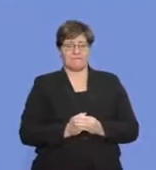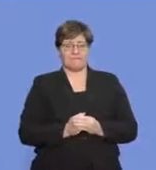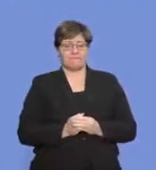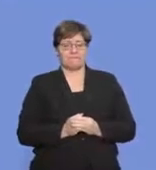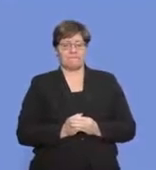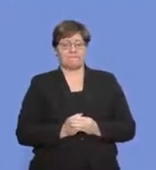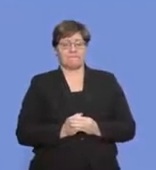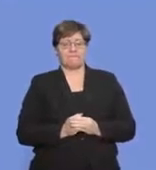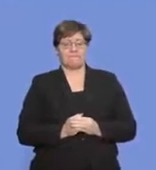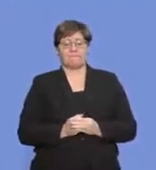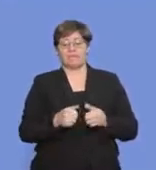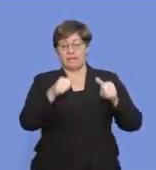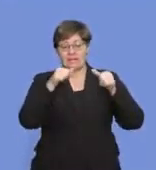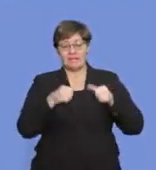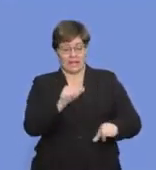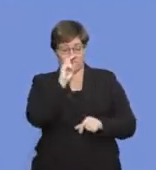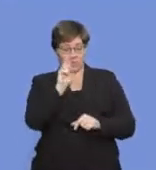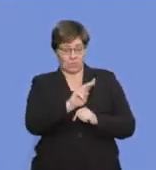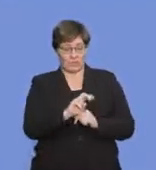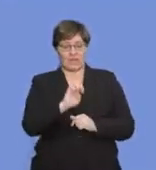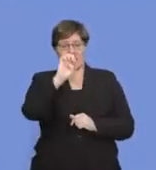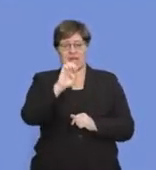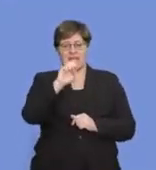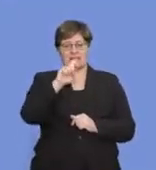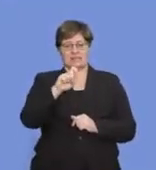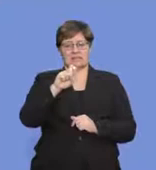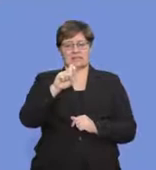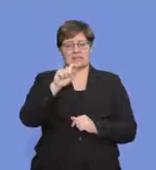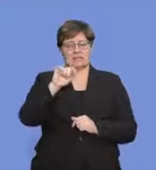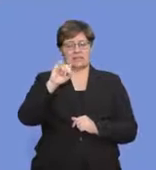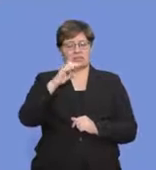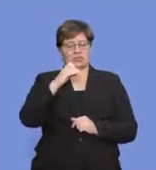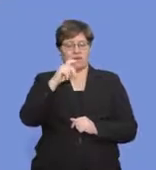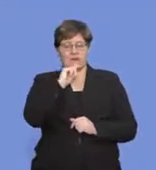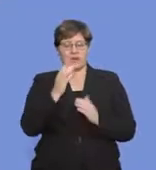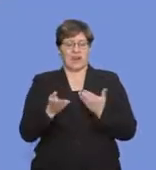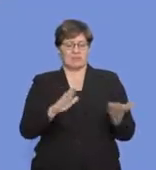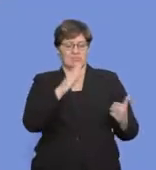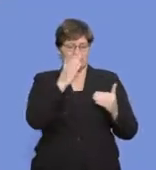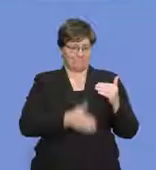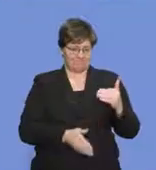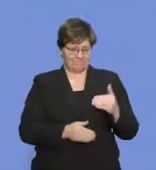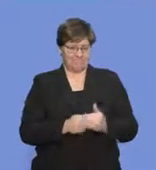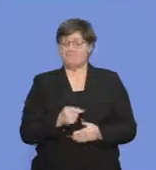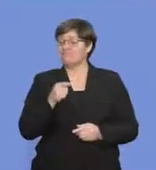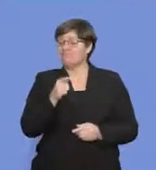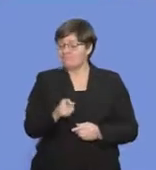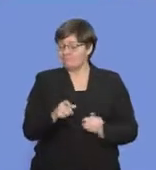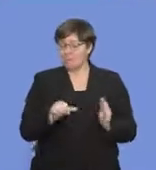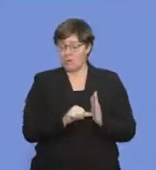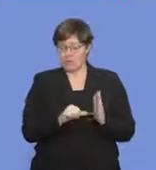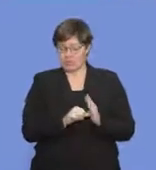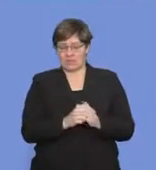All right, and then the next term we're going to have a look at is extinction. And extinction is very important. It's a